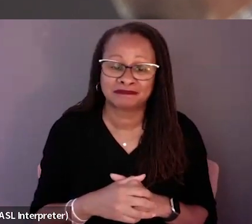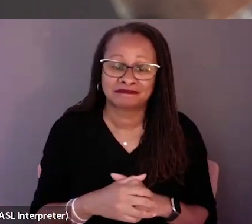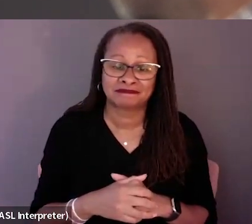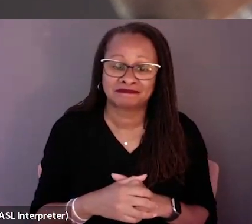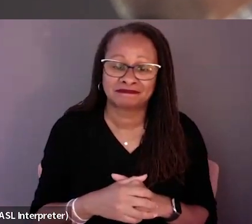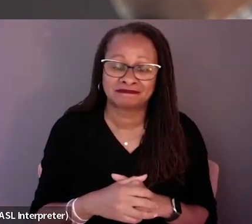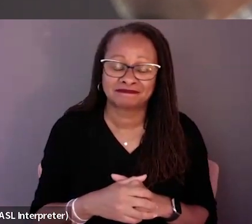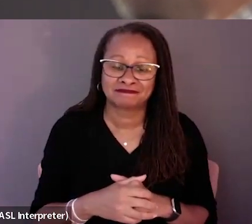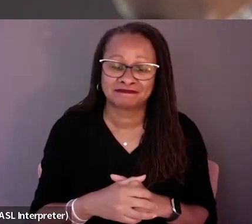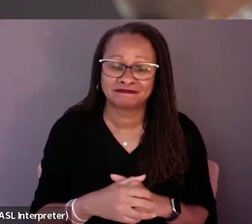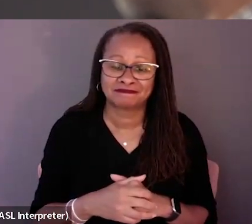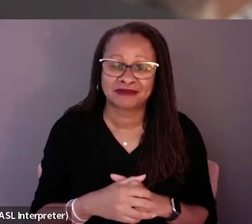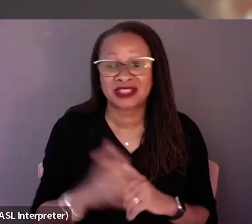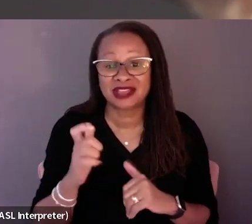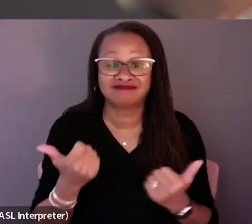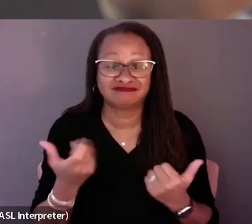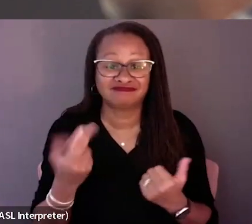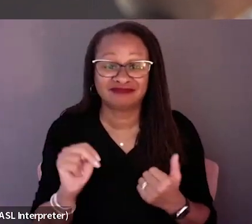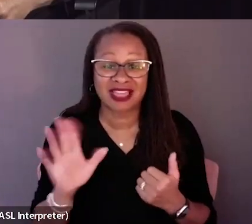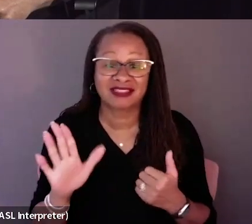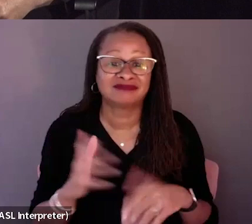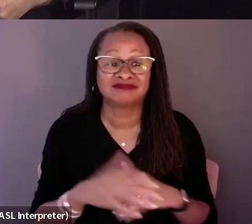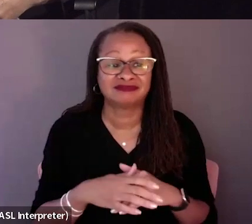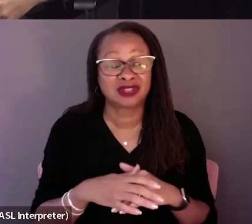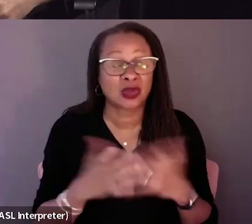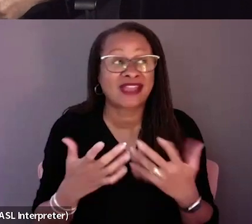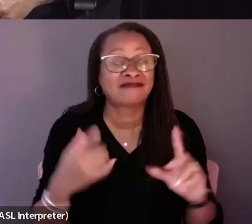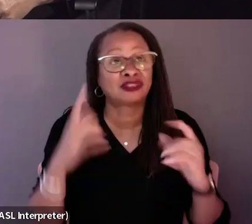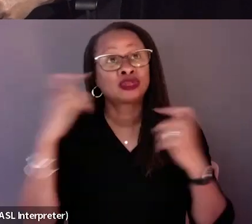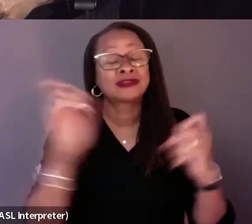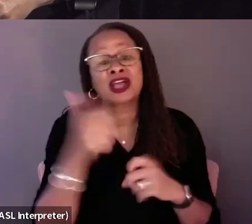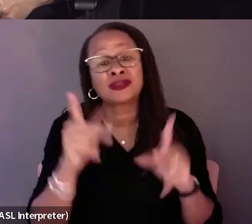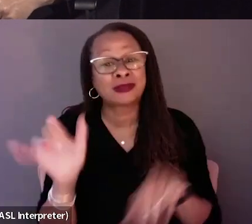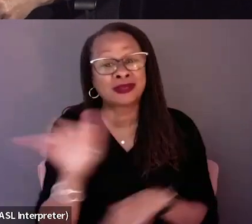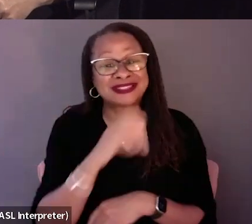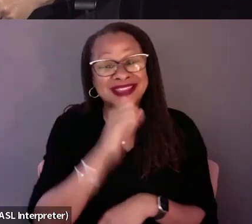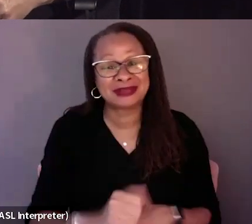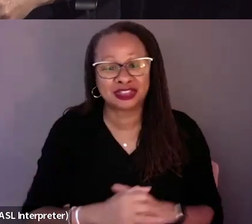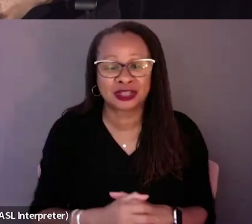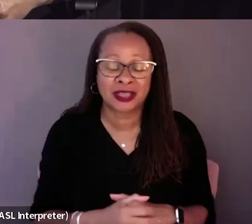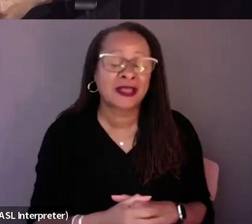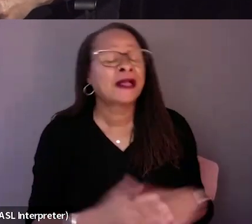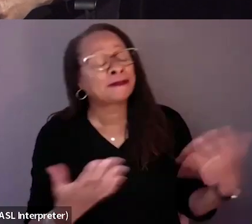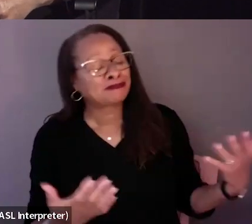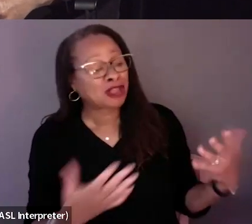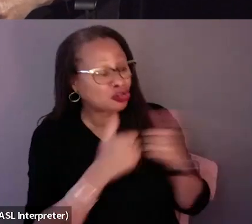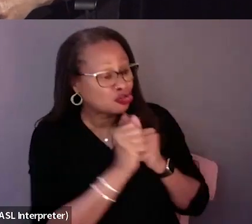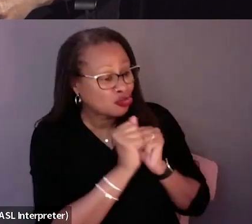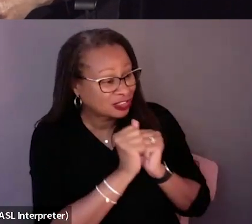issues like everybody else at that age. Well, congratulations to Jakub Piatek for a